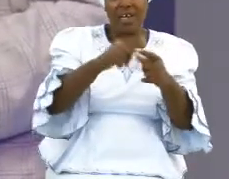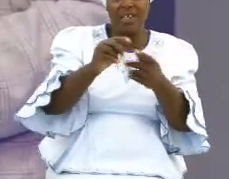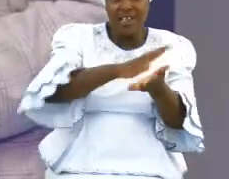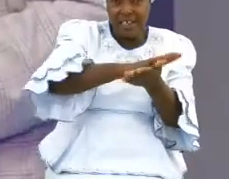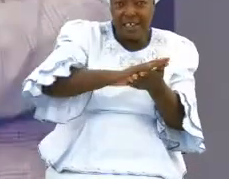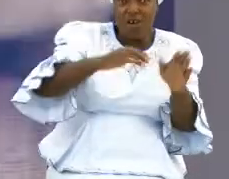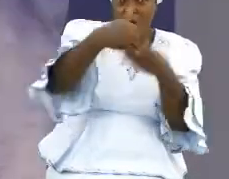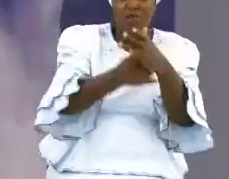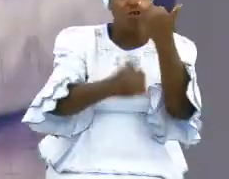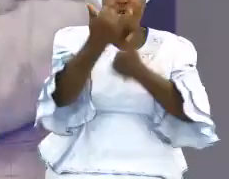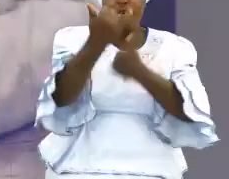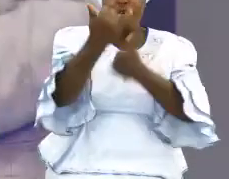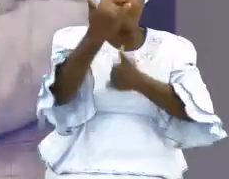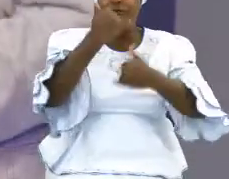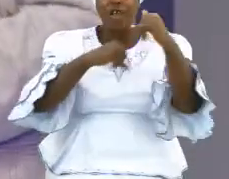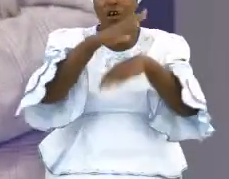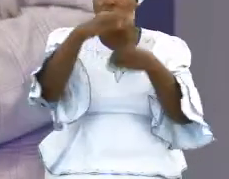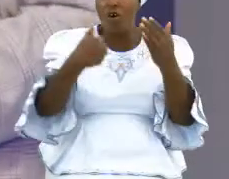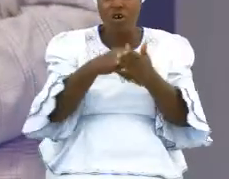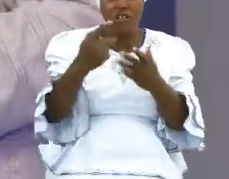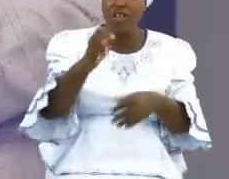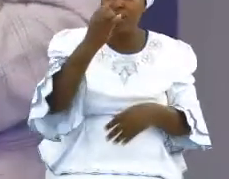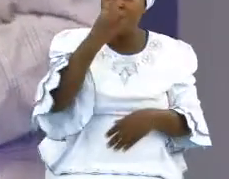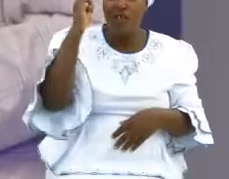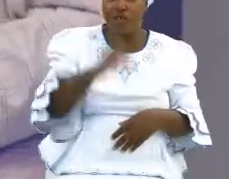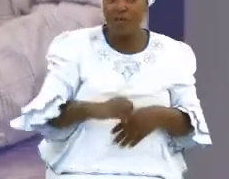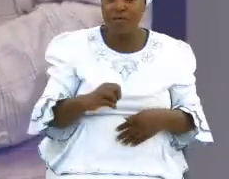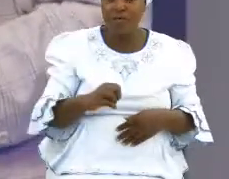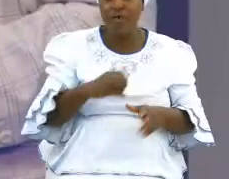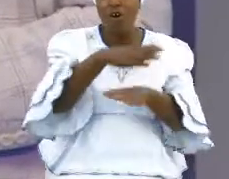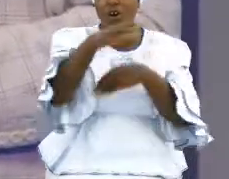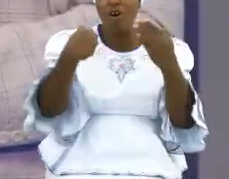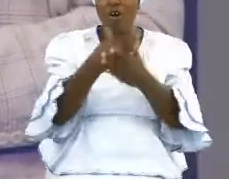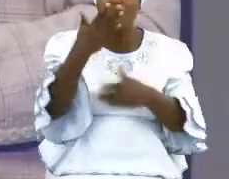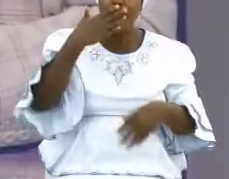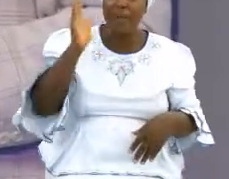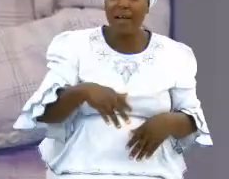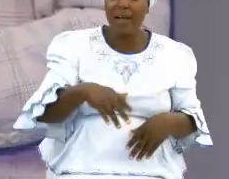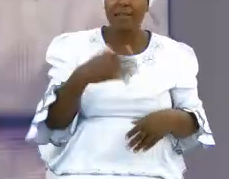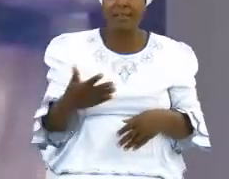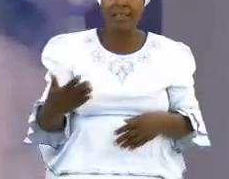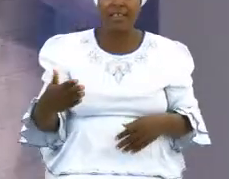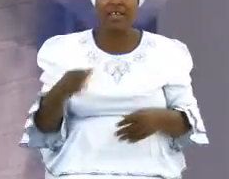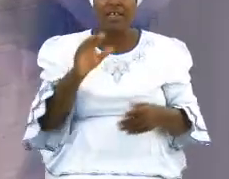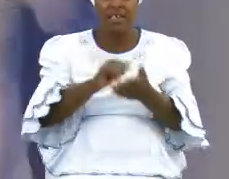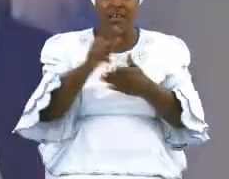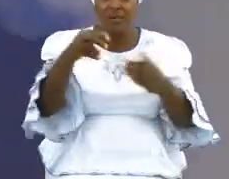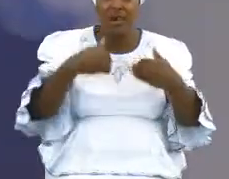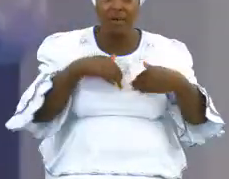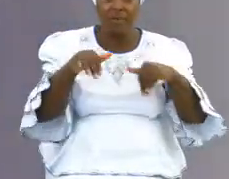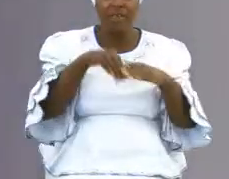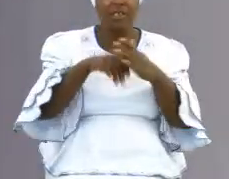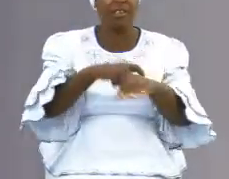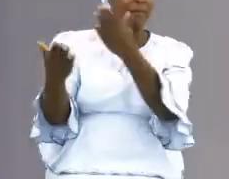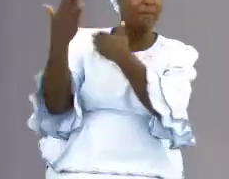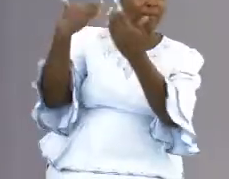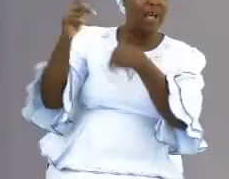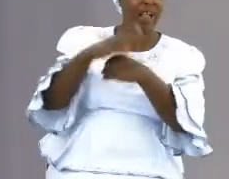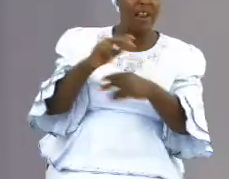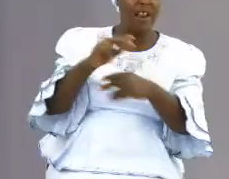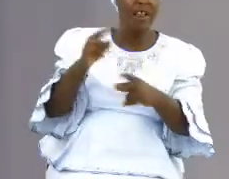sin, every evil, every bad thing you've done in the past. The moment you